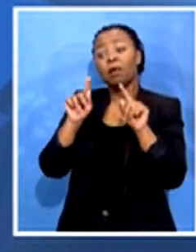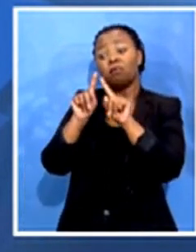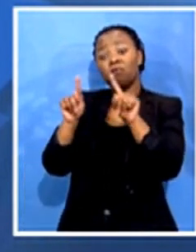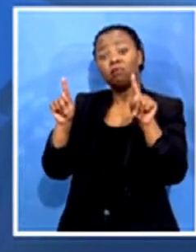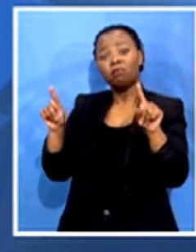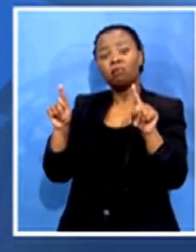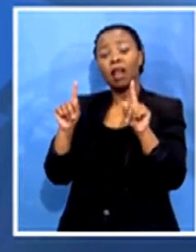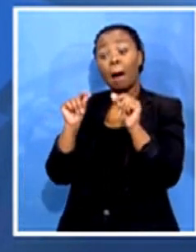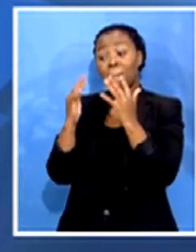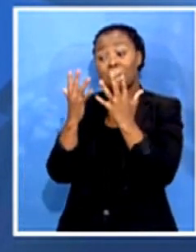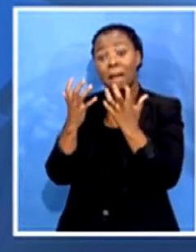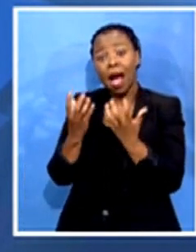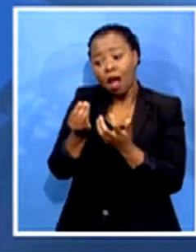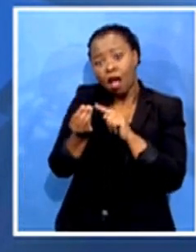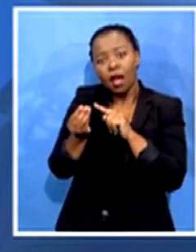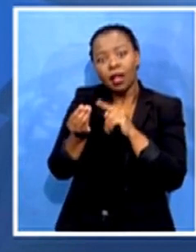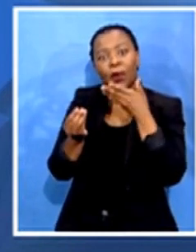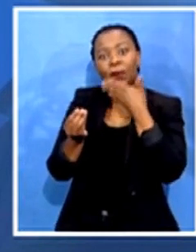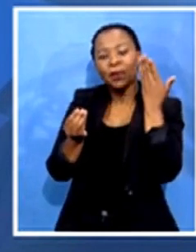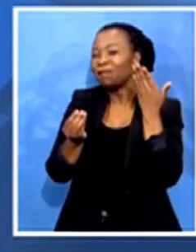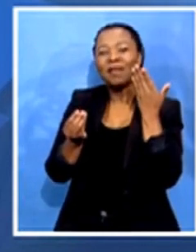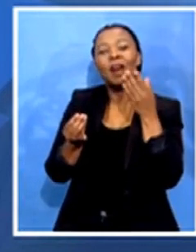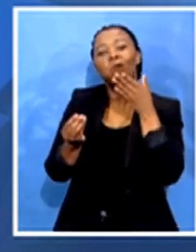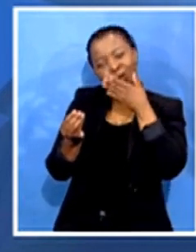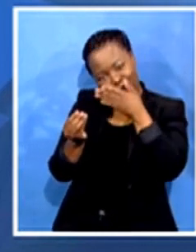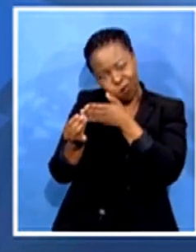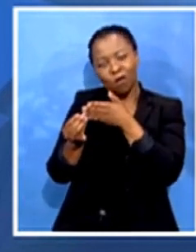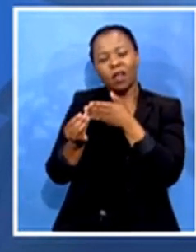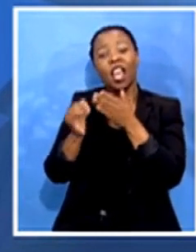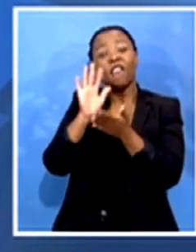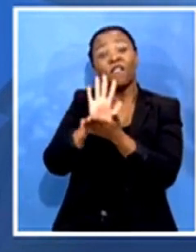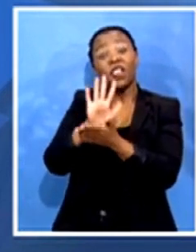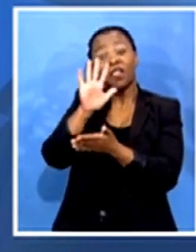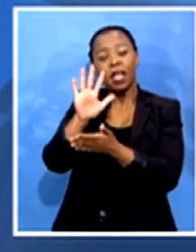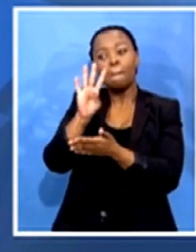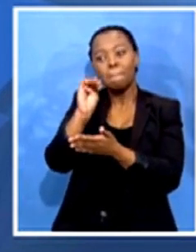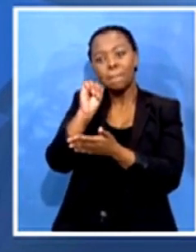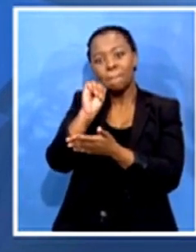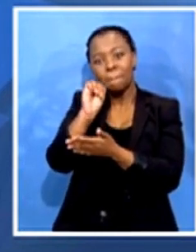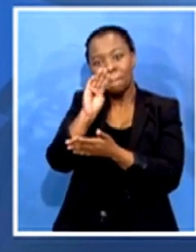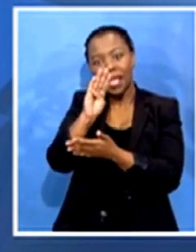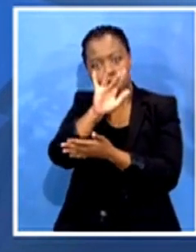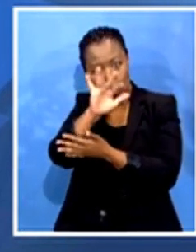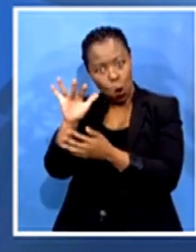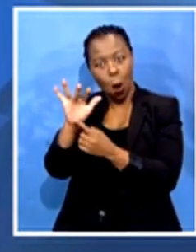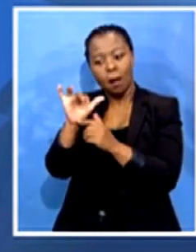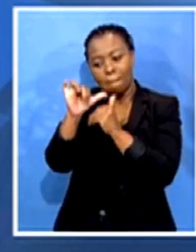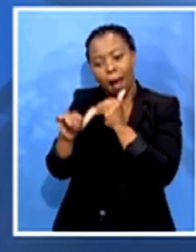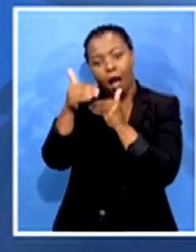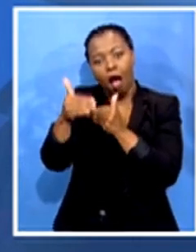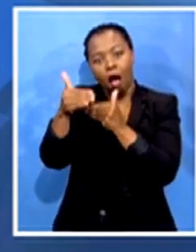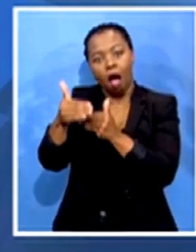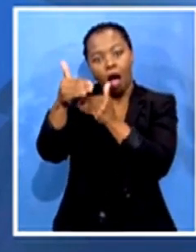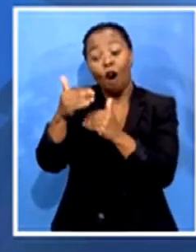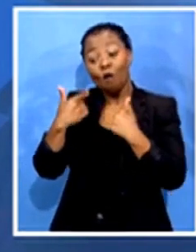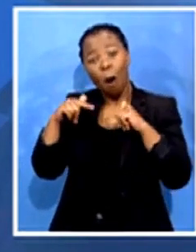us an allocation of about 15 billion on a monthly basis for us to pay people that actually qualify for a